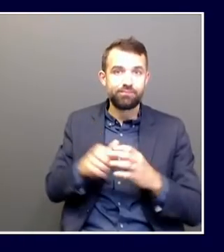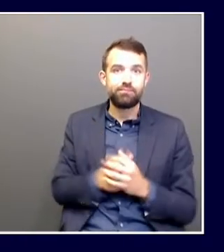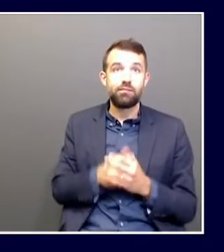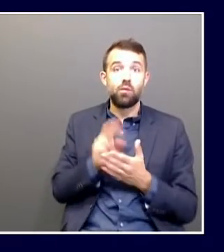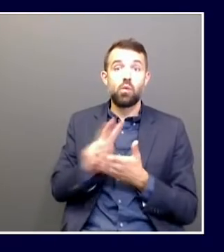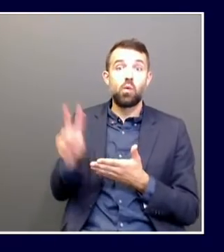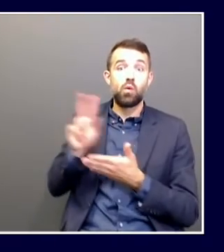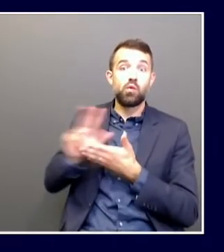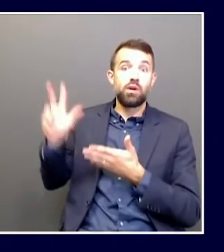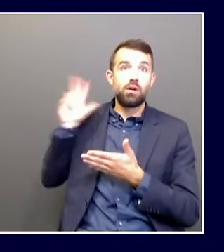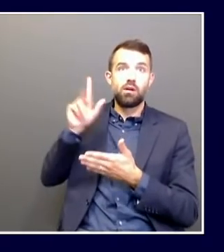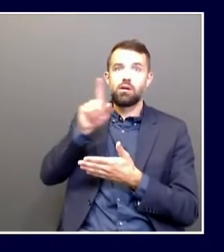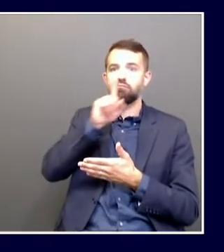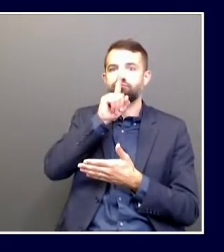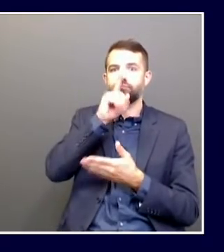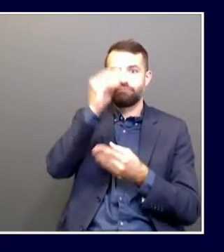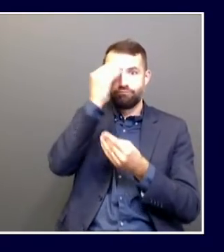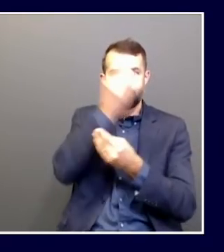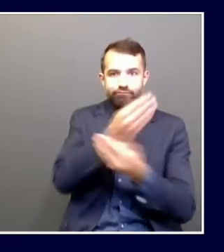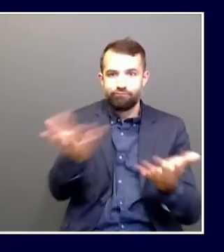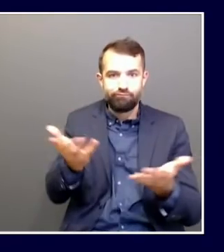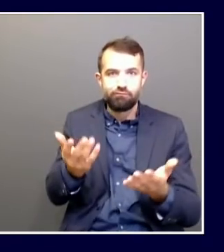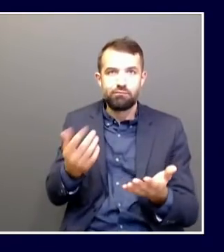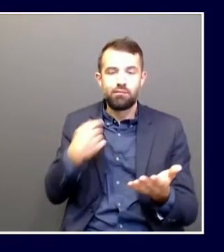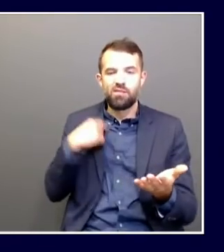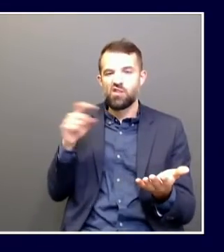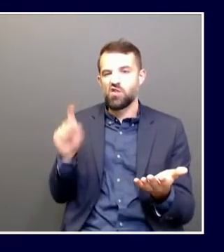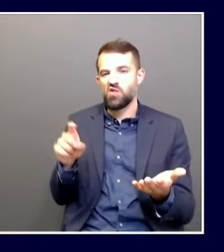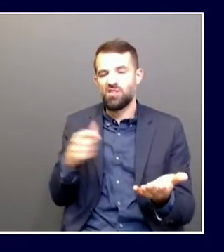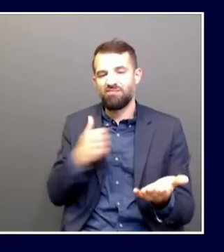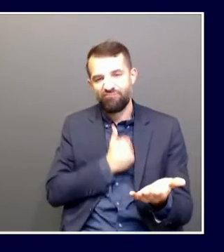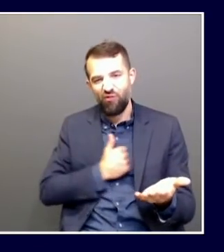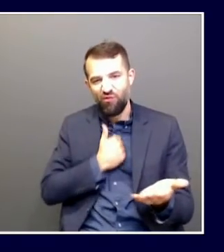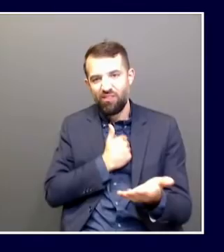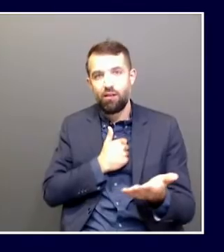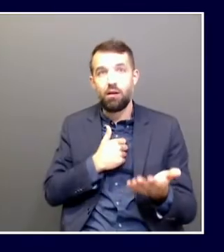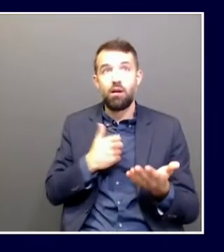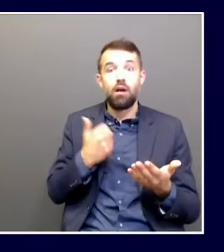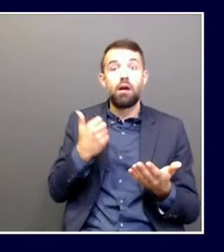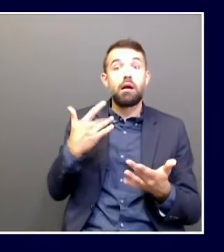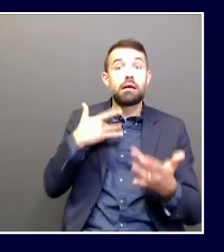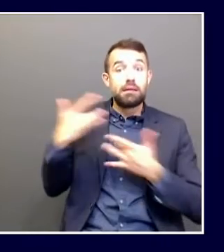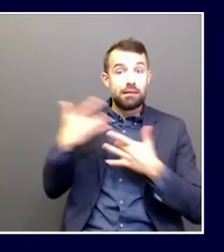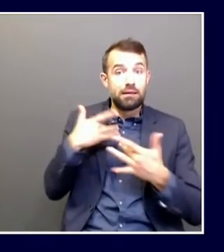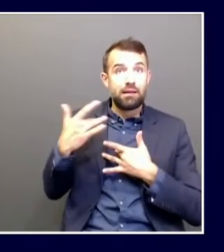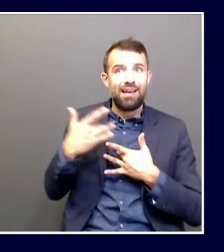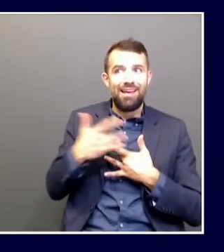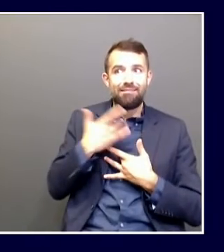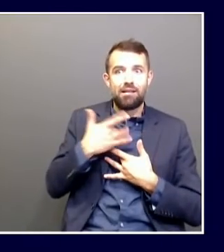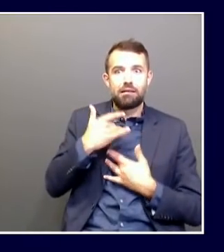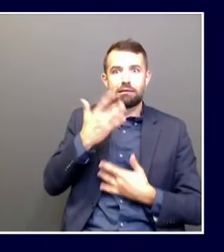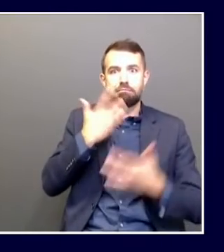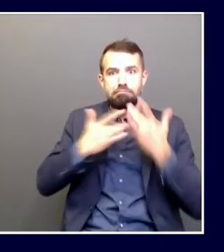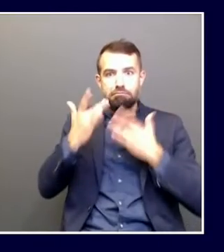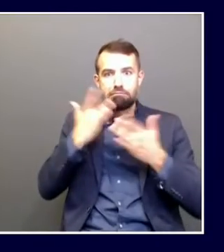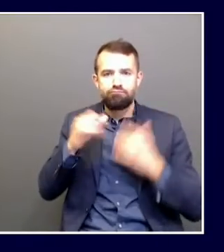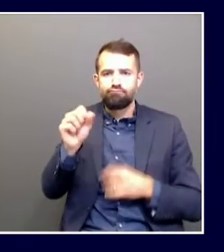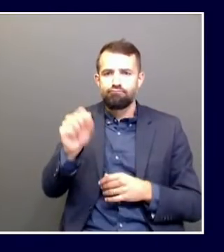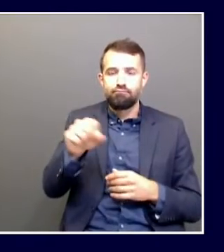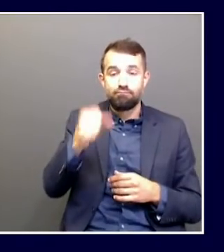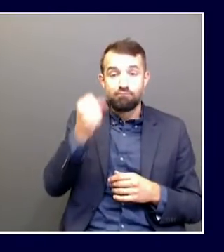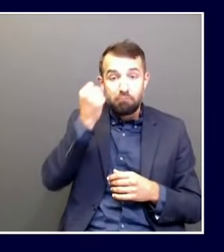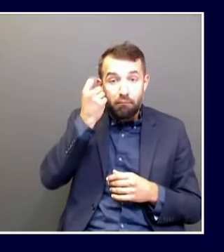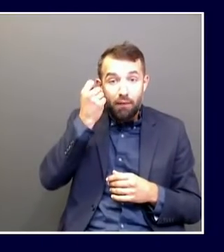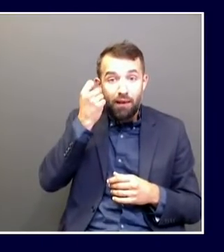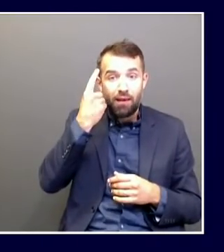we were concerned about our supply, at no point did we have to shortchange a school and not give them what